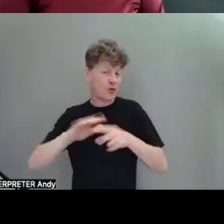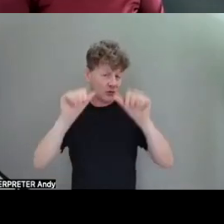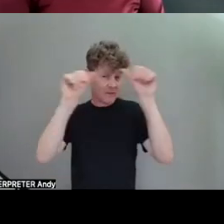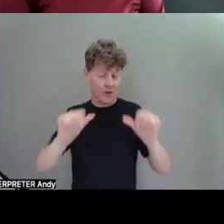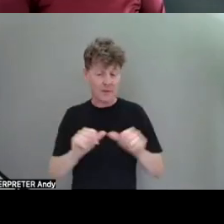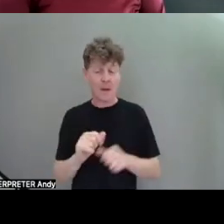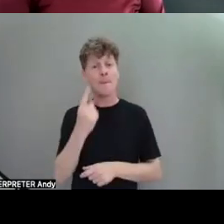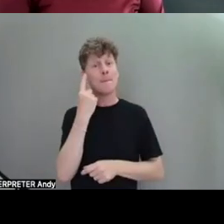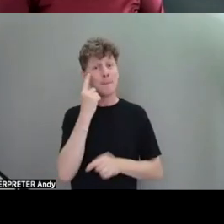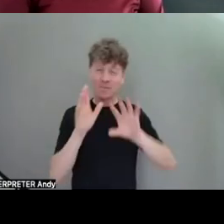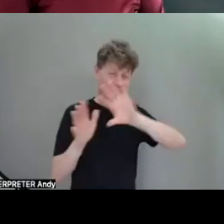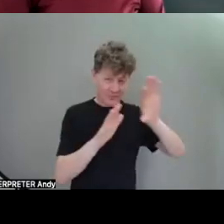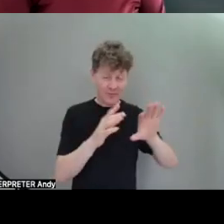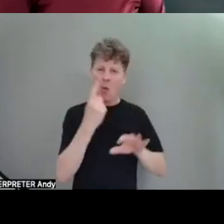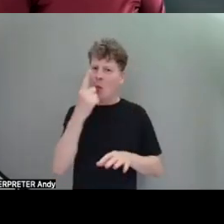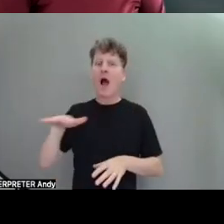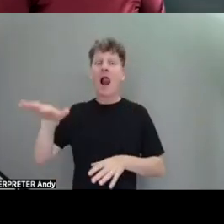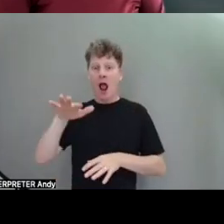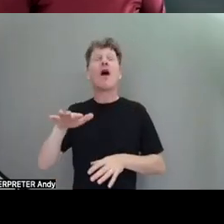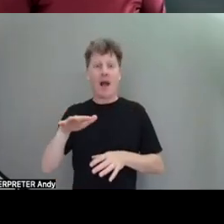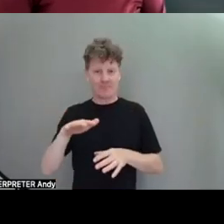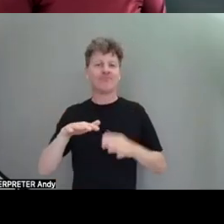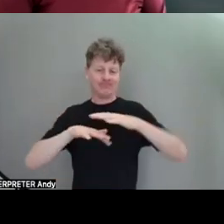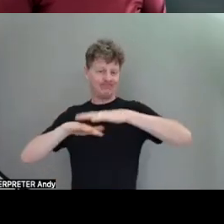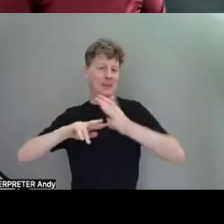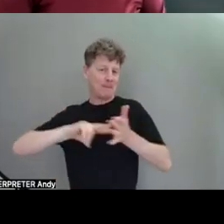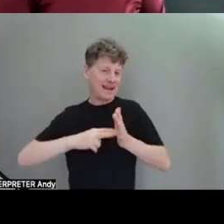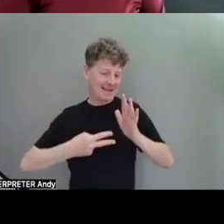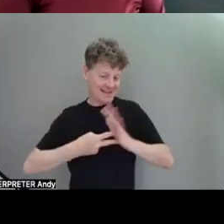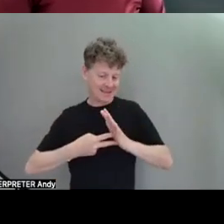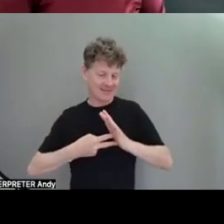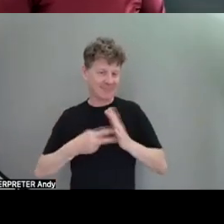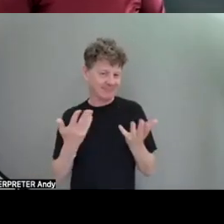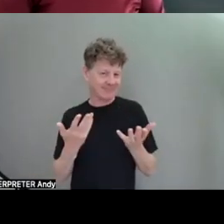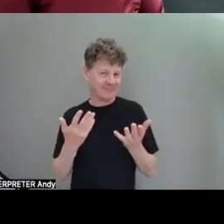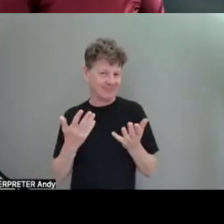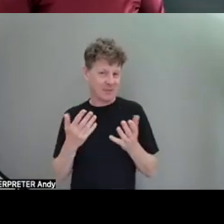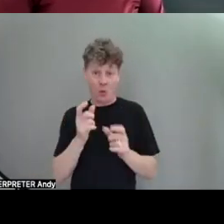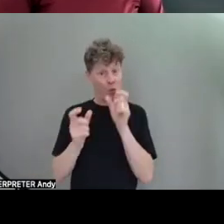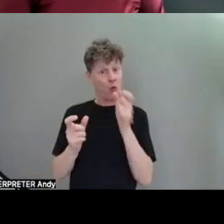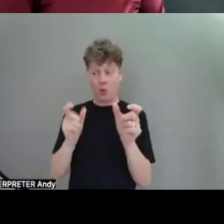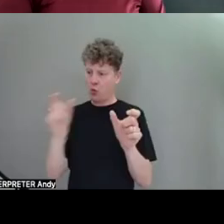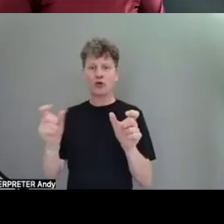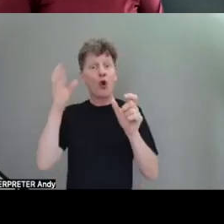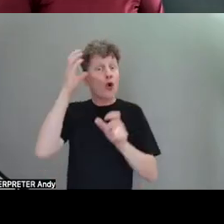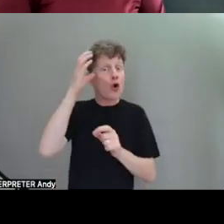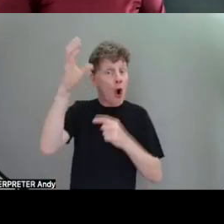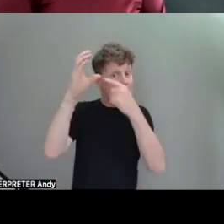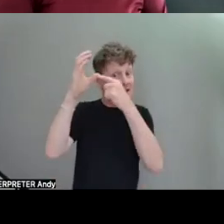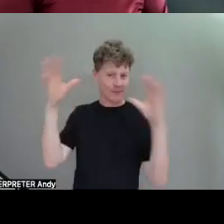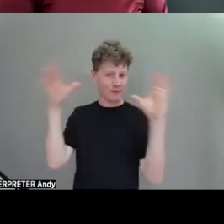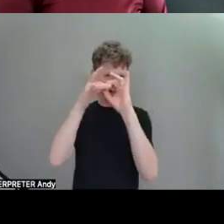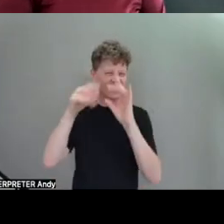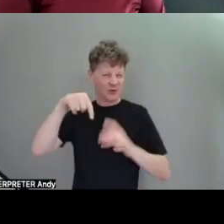is meaning, and how words relate to one another conceptually. So in this talk, I'm going to focus on